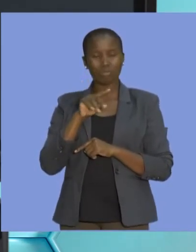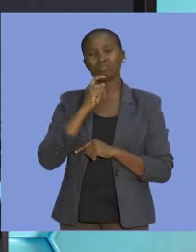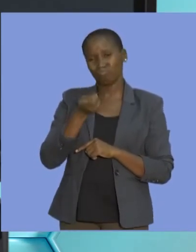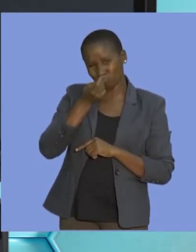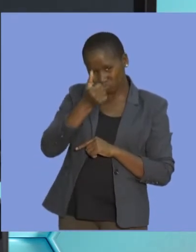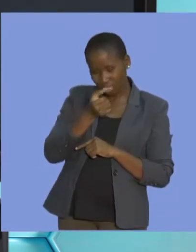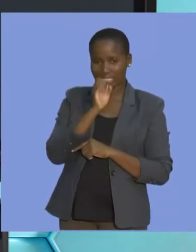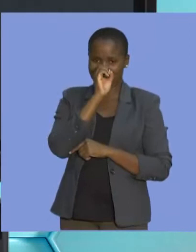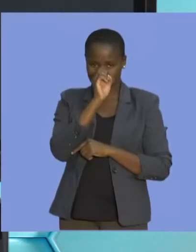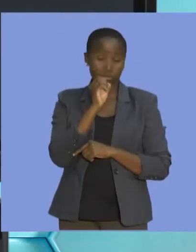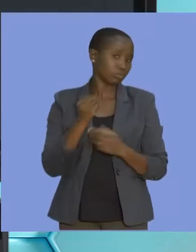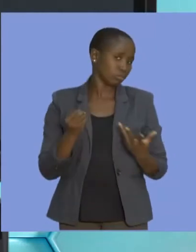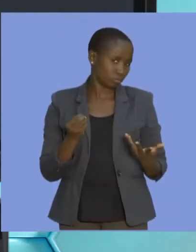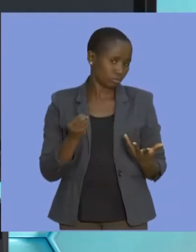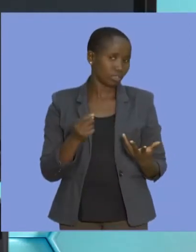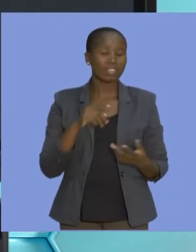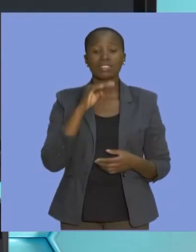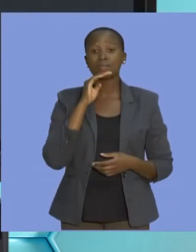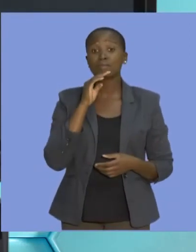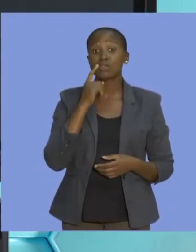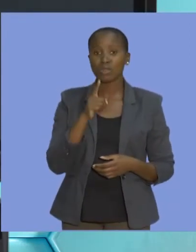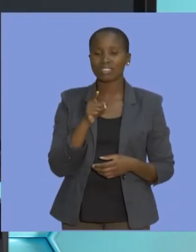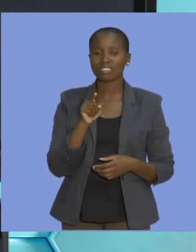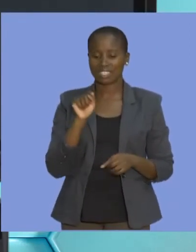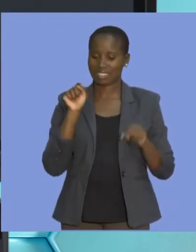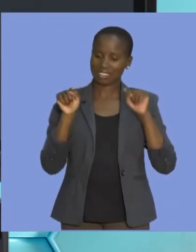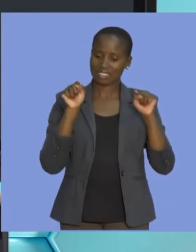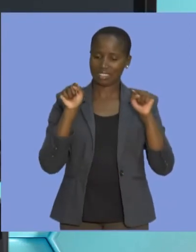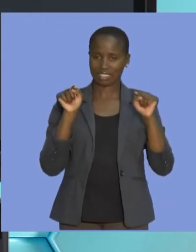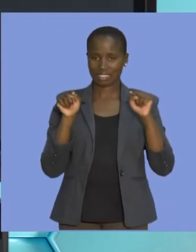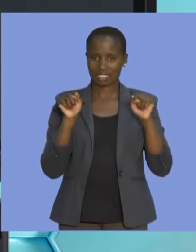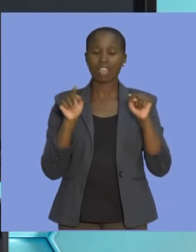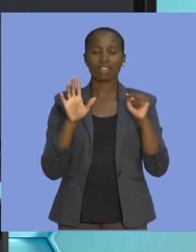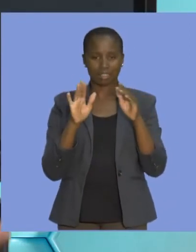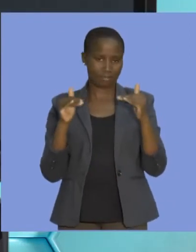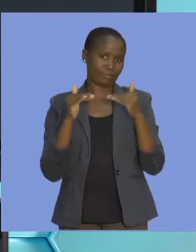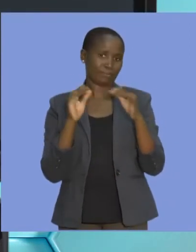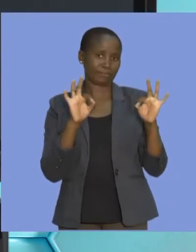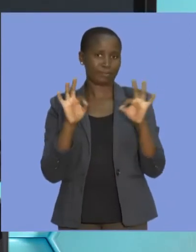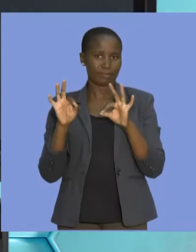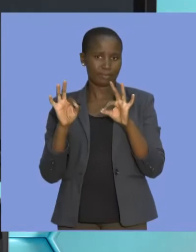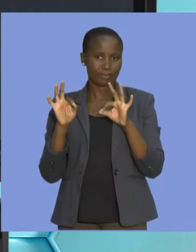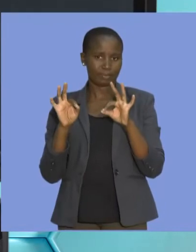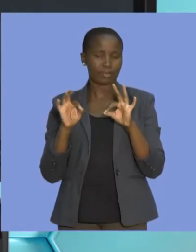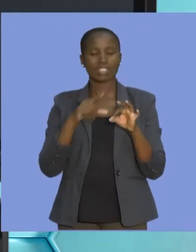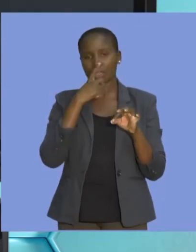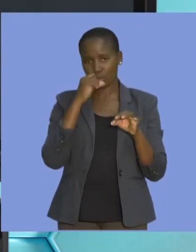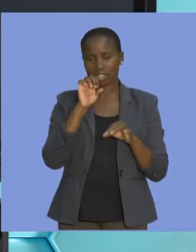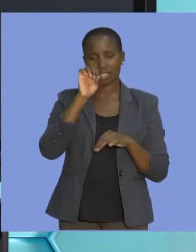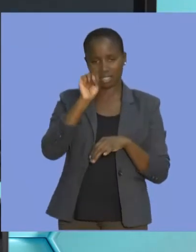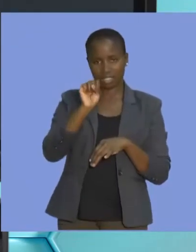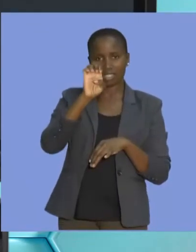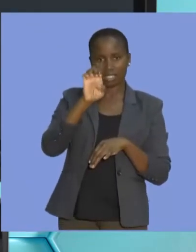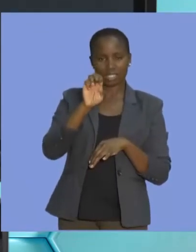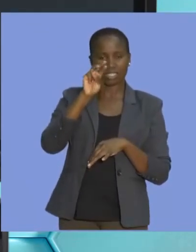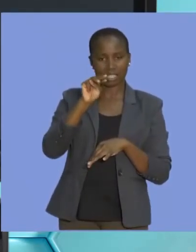0. Then we can conclude that our data is symmetrical. Okay, hope it makes sense,